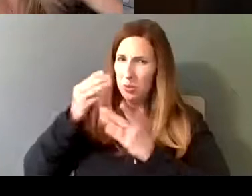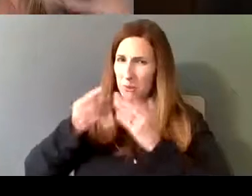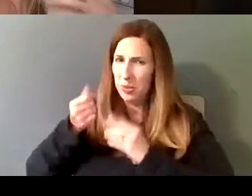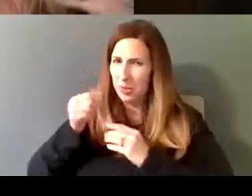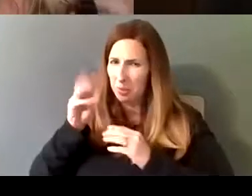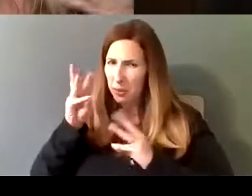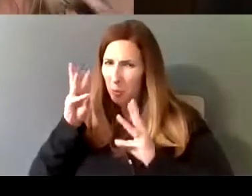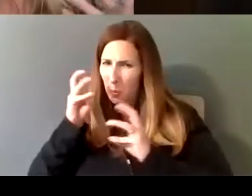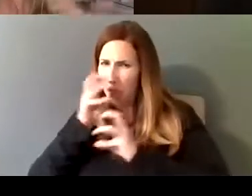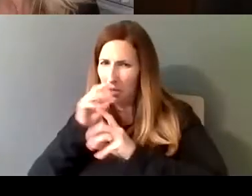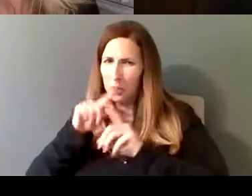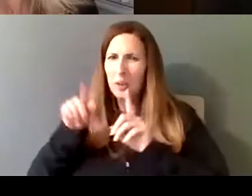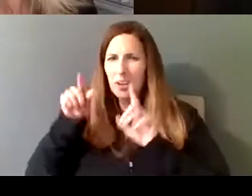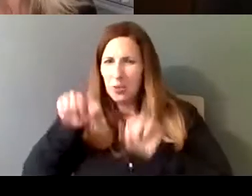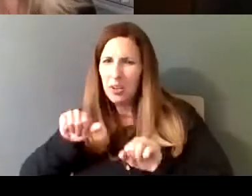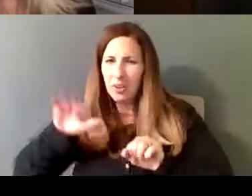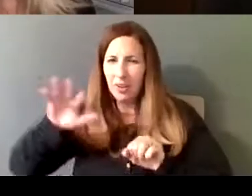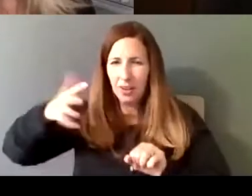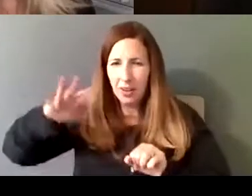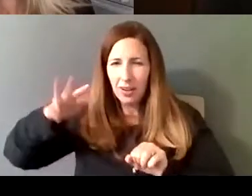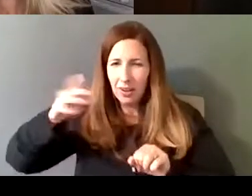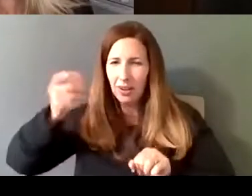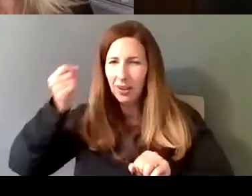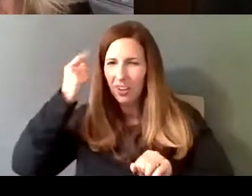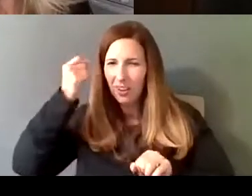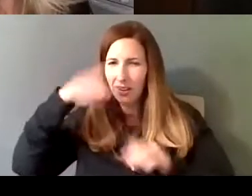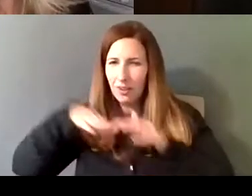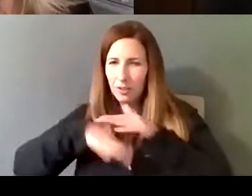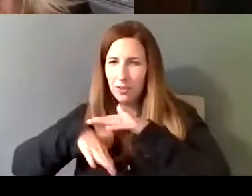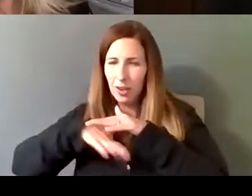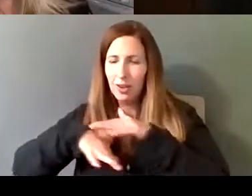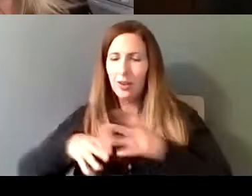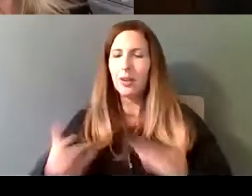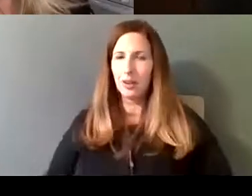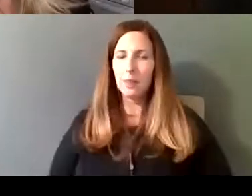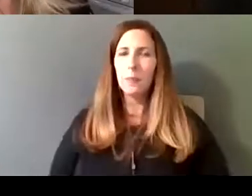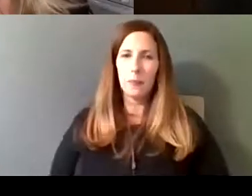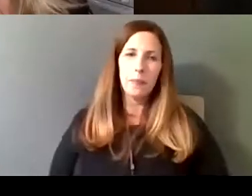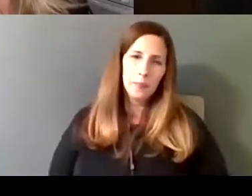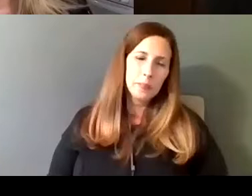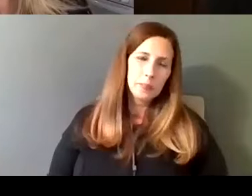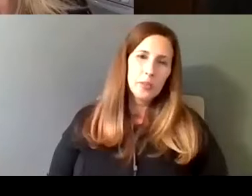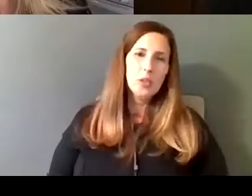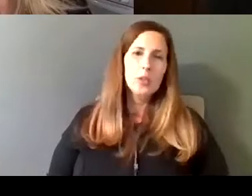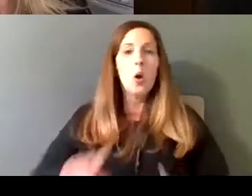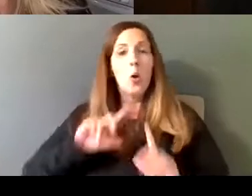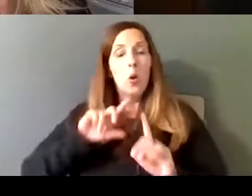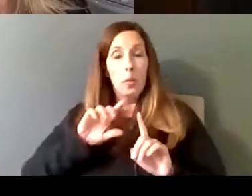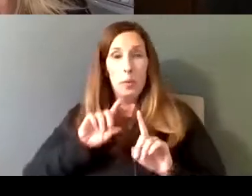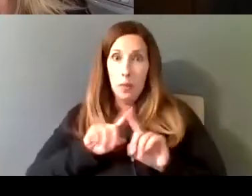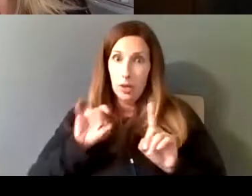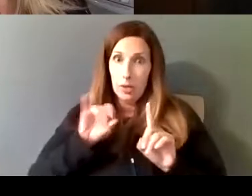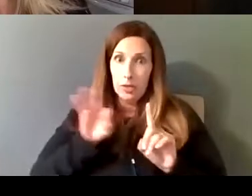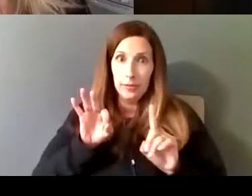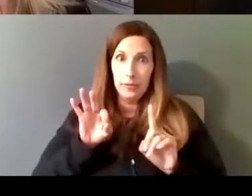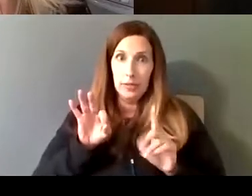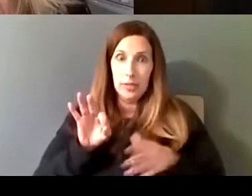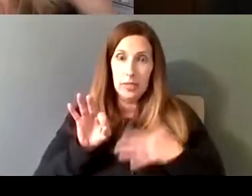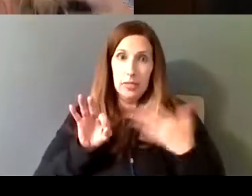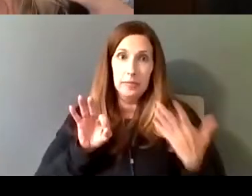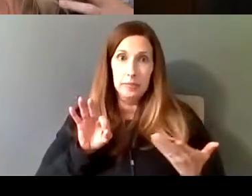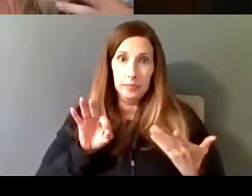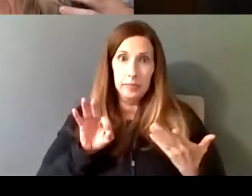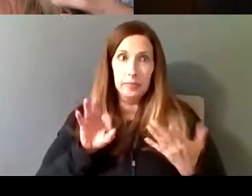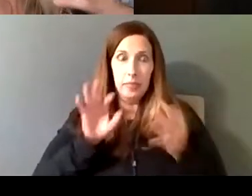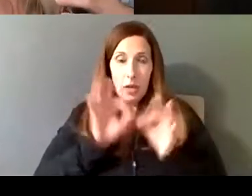you can garner a basic understanding of what's happening with that. So when it's important to